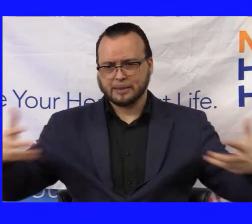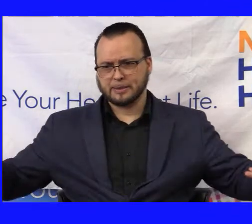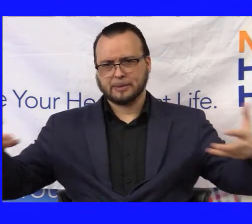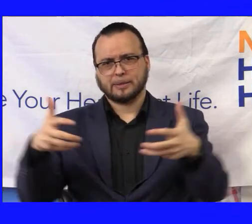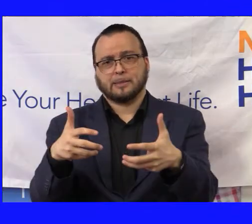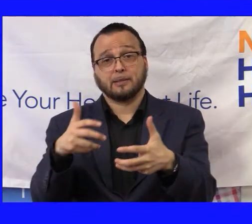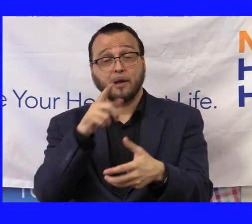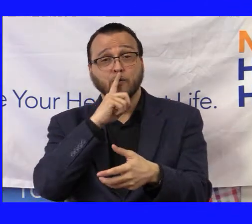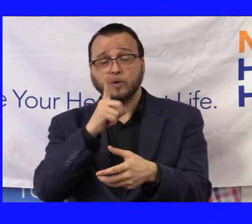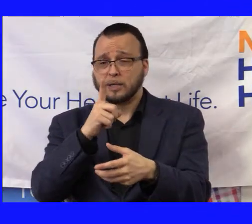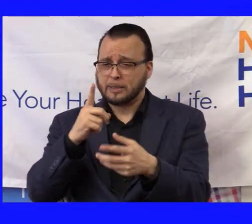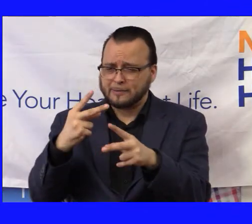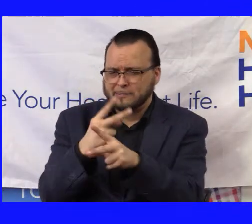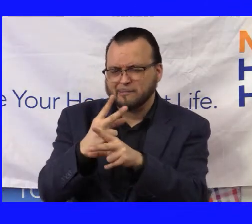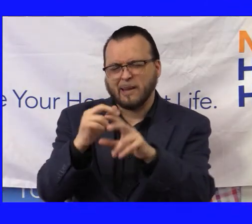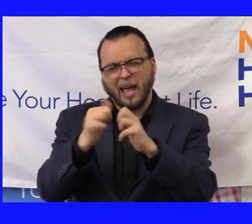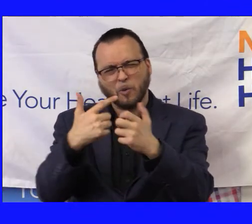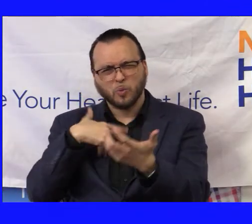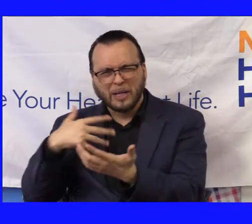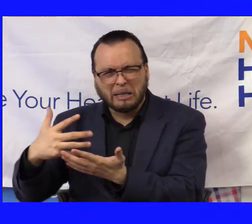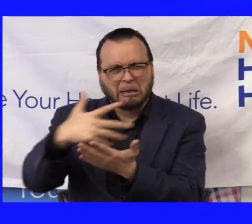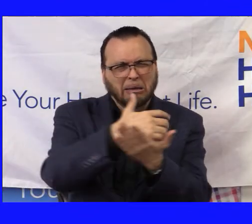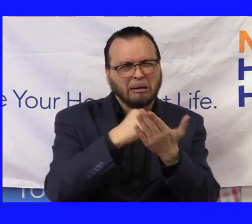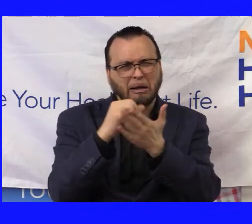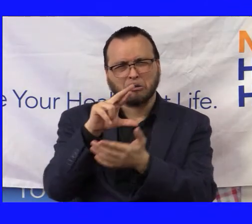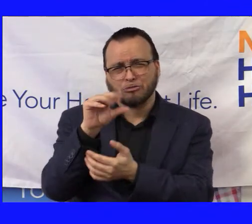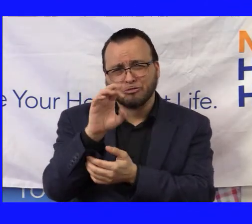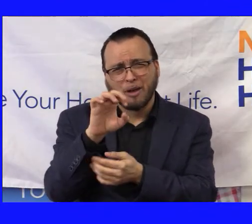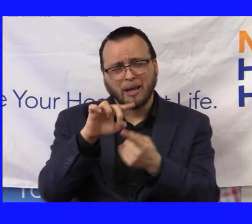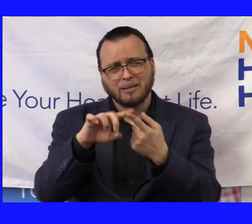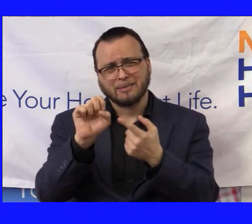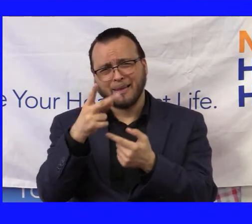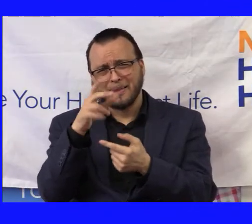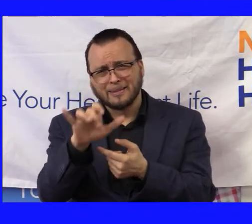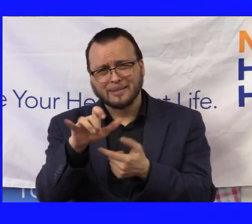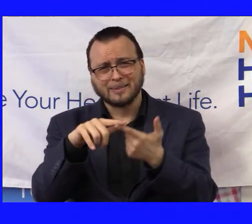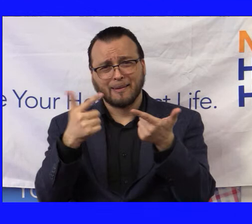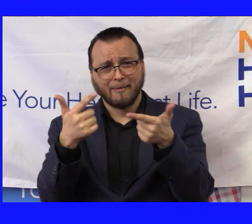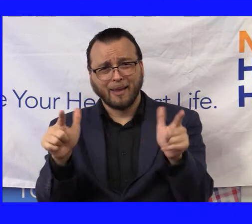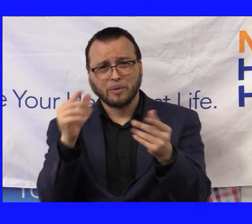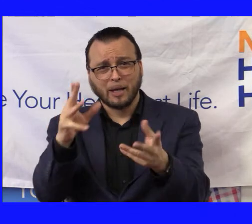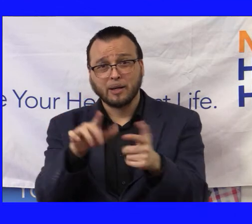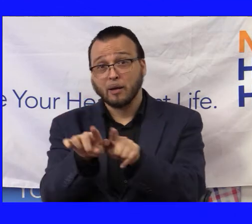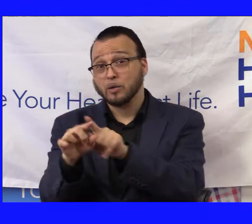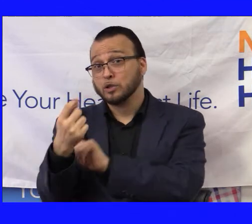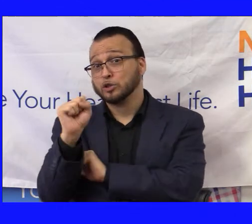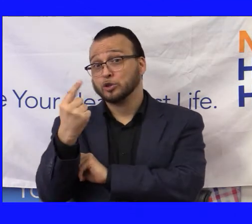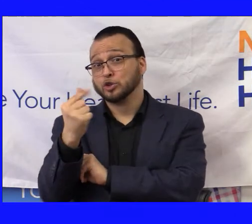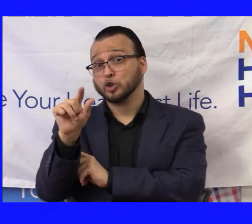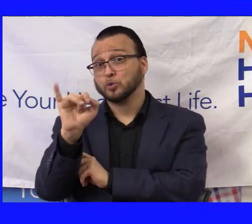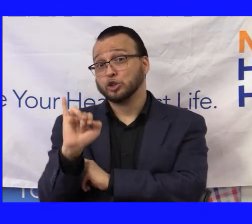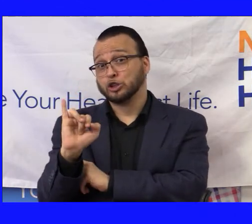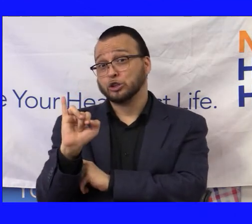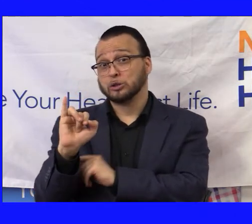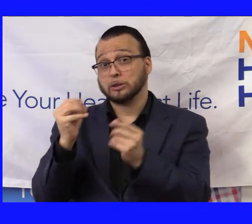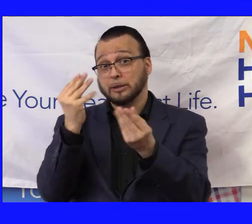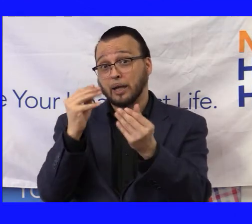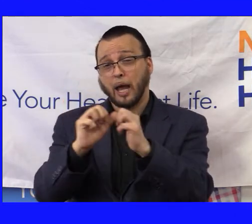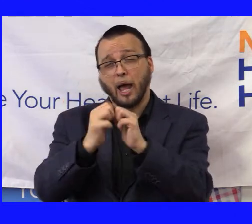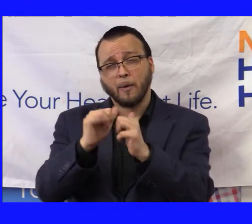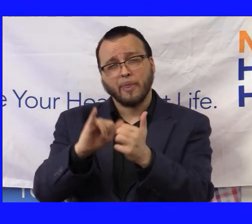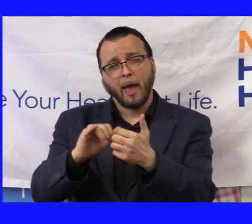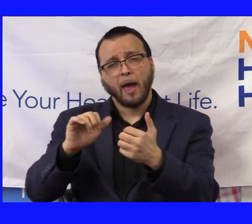we collect the race, ethnicity, and language data, as well as the SOGI data, how it's collected across the system, and how it will